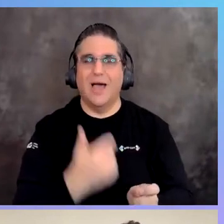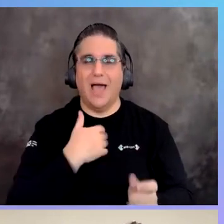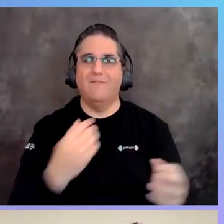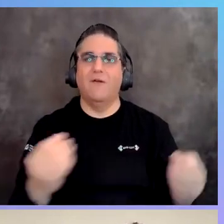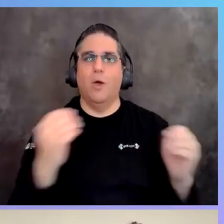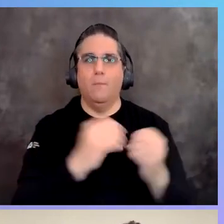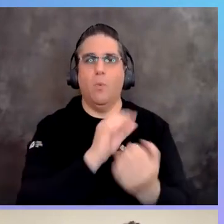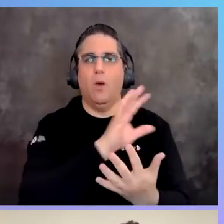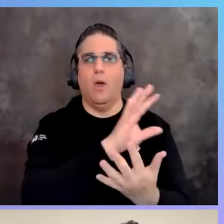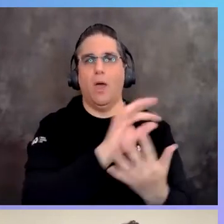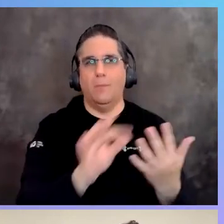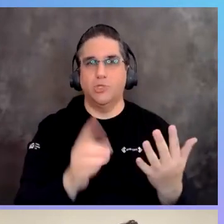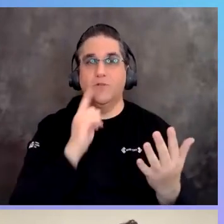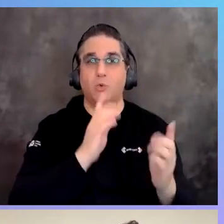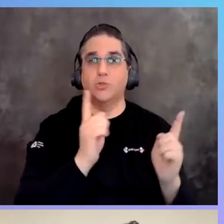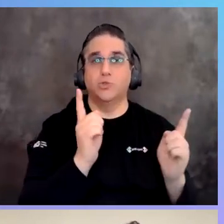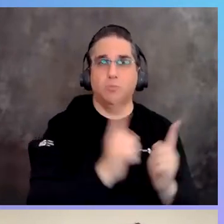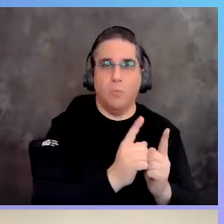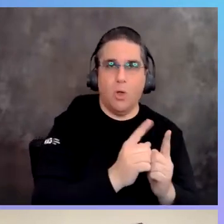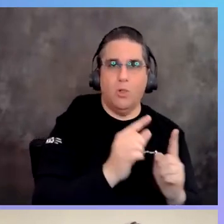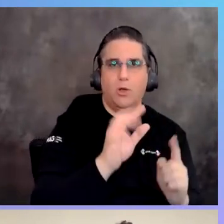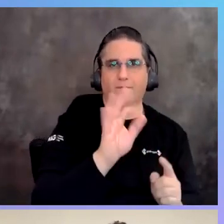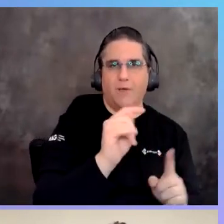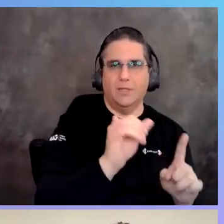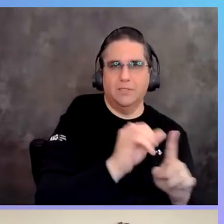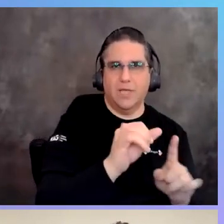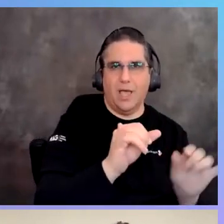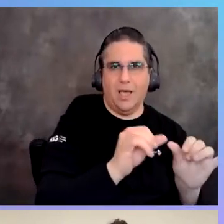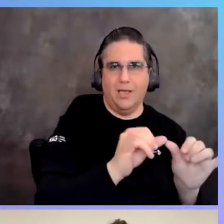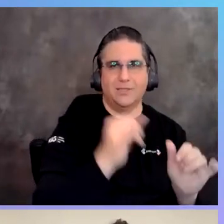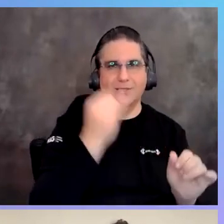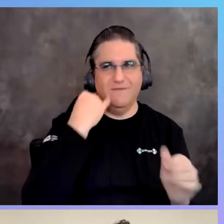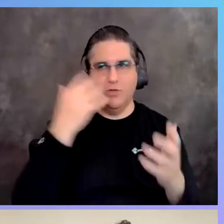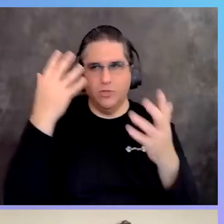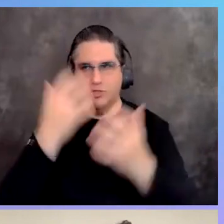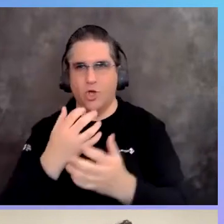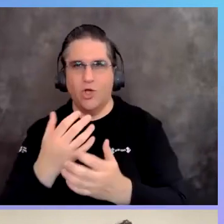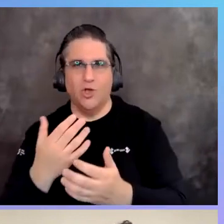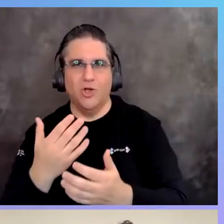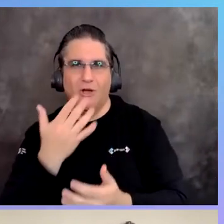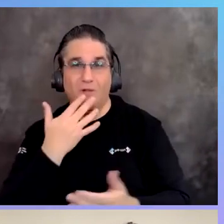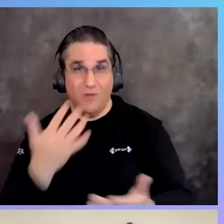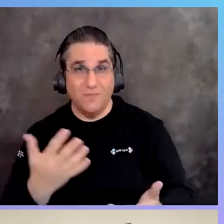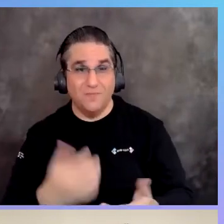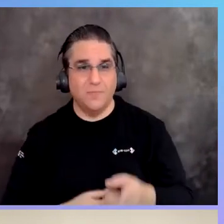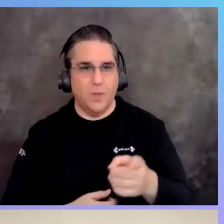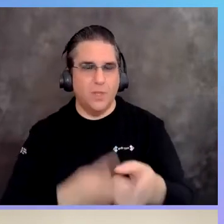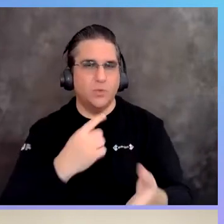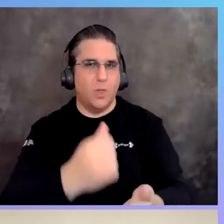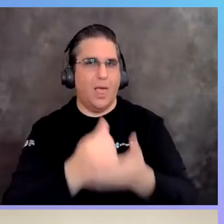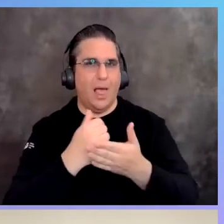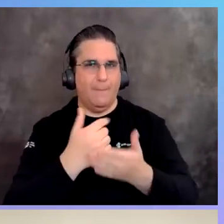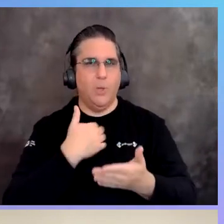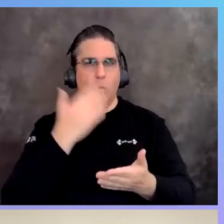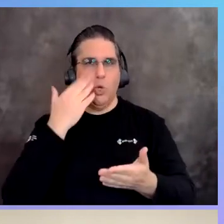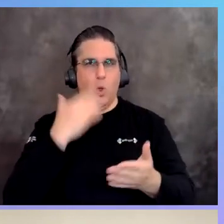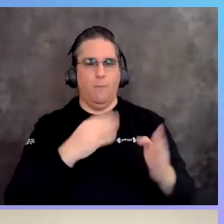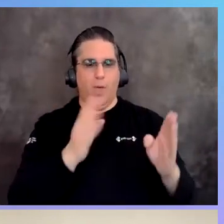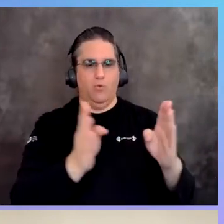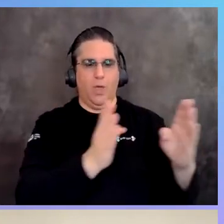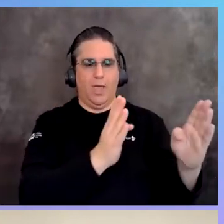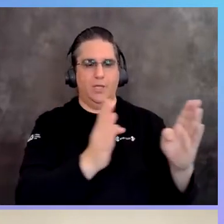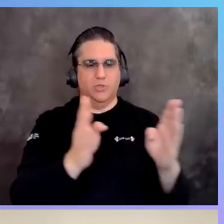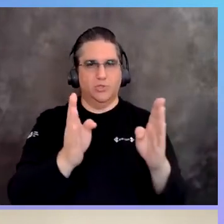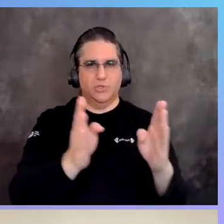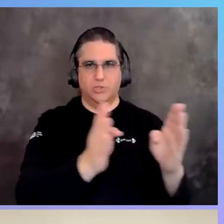availability to use smaller font sizes. So this plugin is going to really help guide you to know, okay, if I have an LC of this,